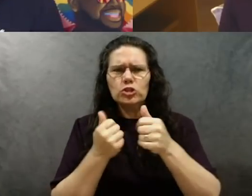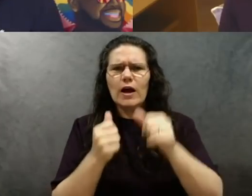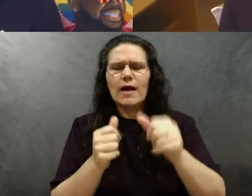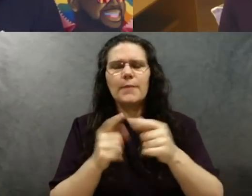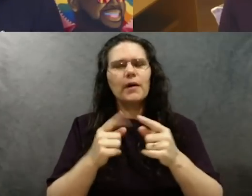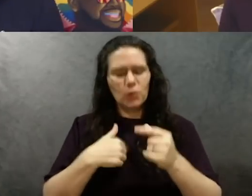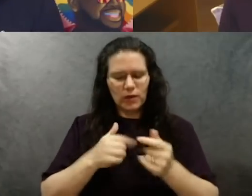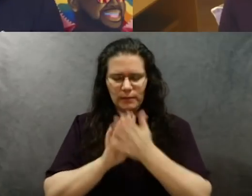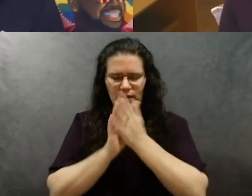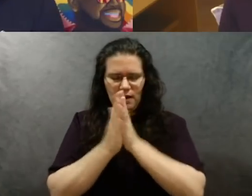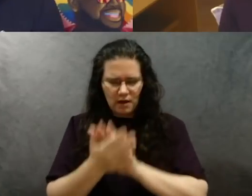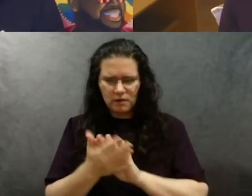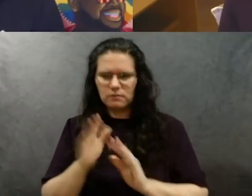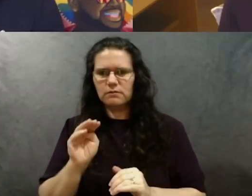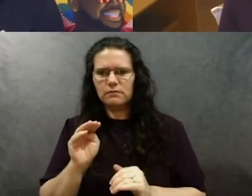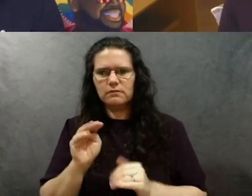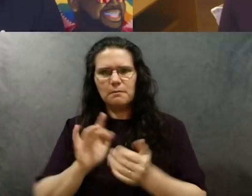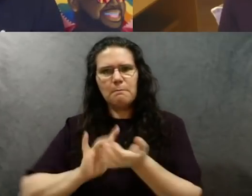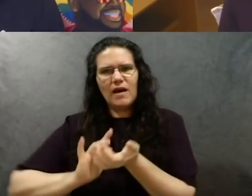ourselves.